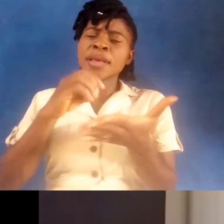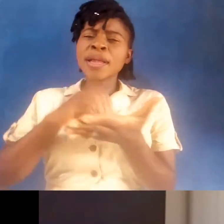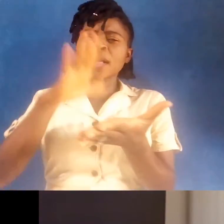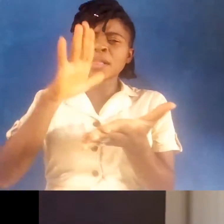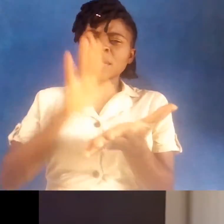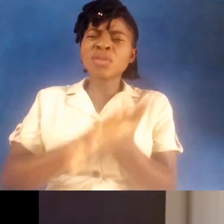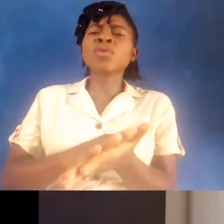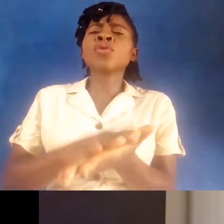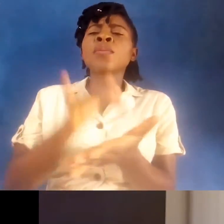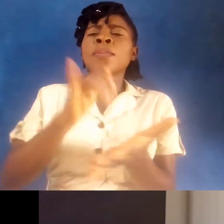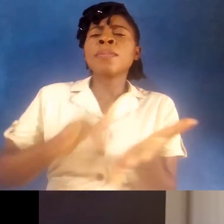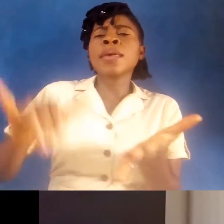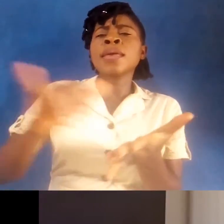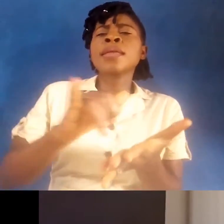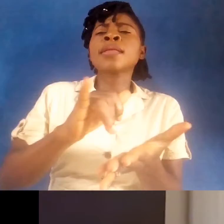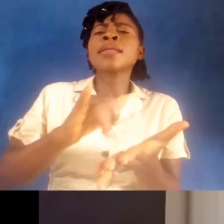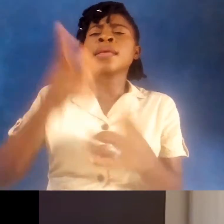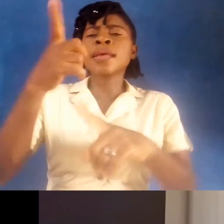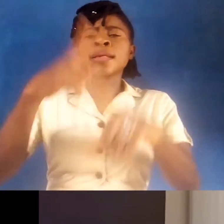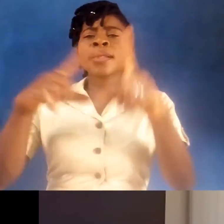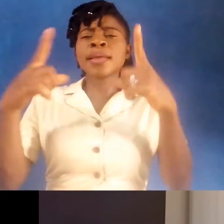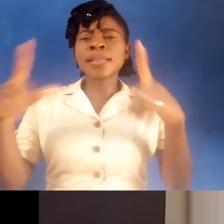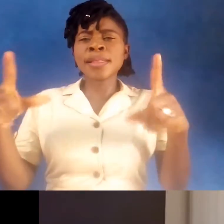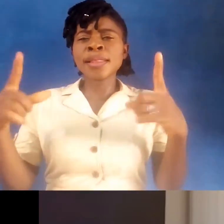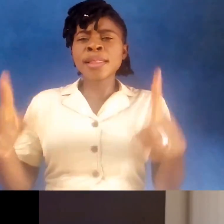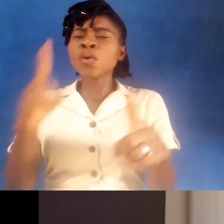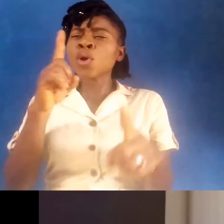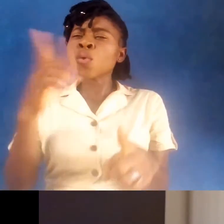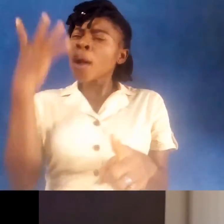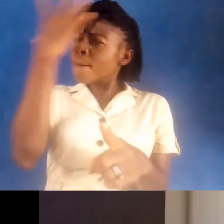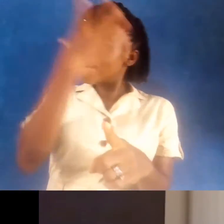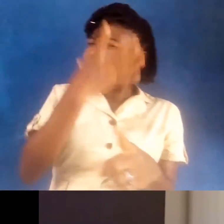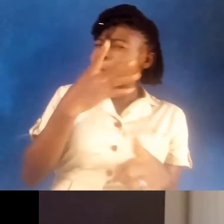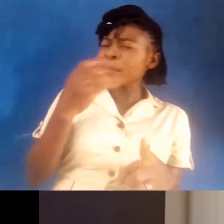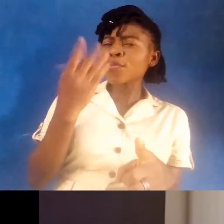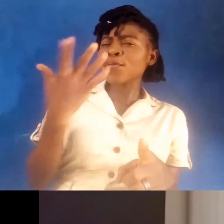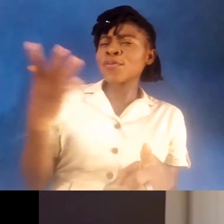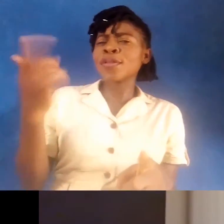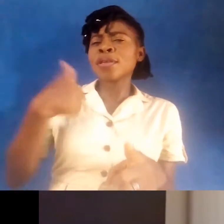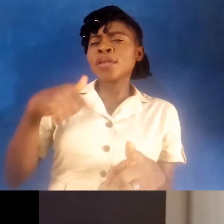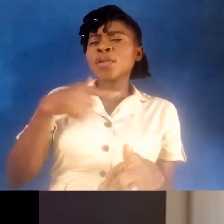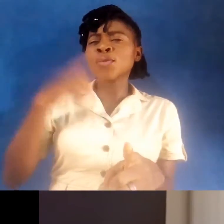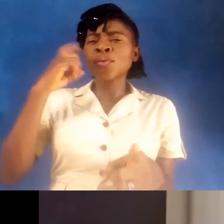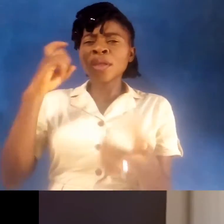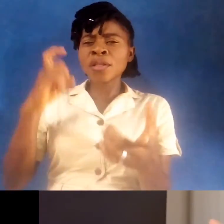one of the beautiful things we observed is the